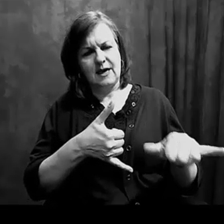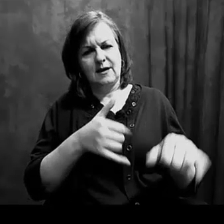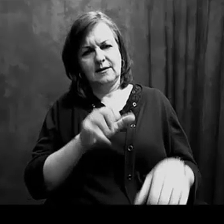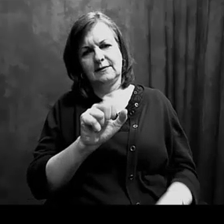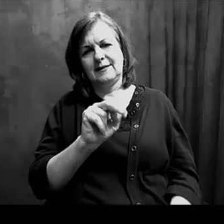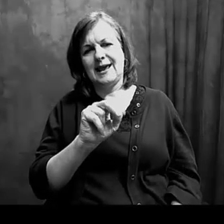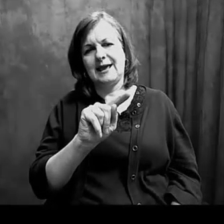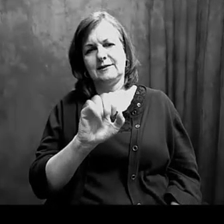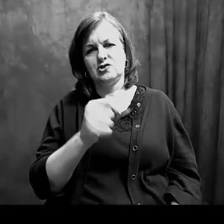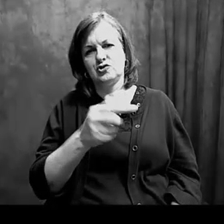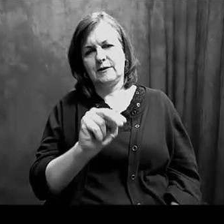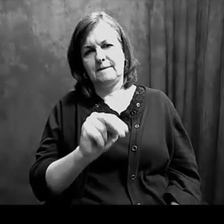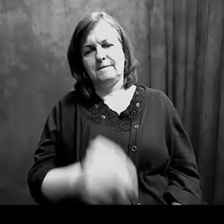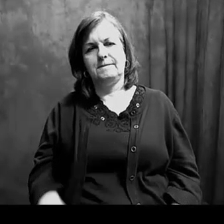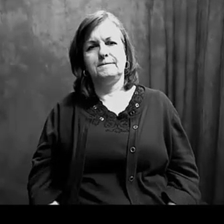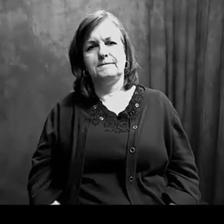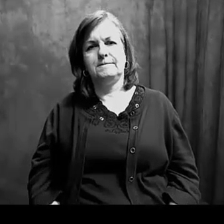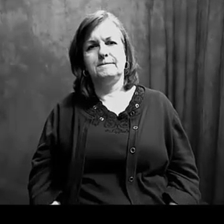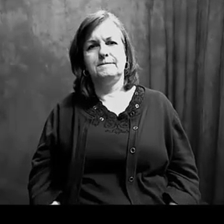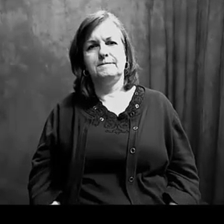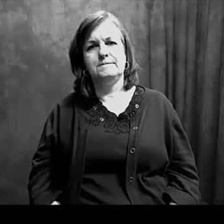antigen.